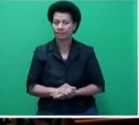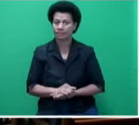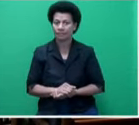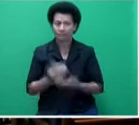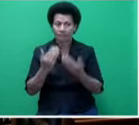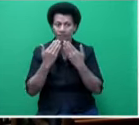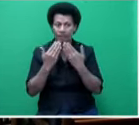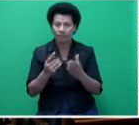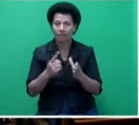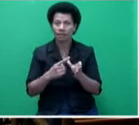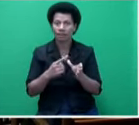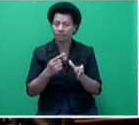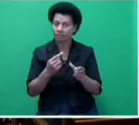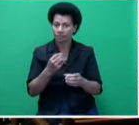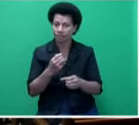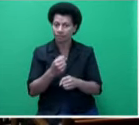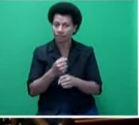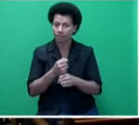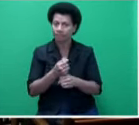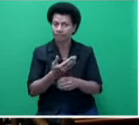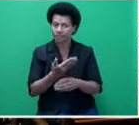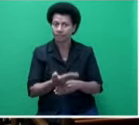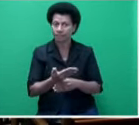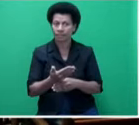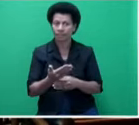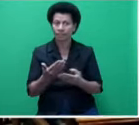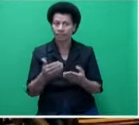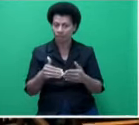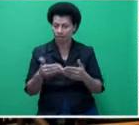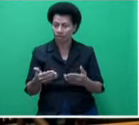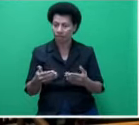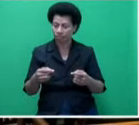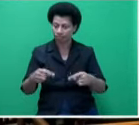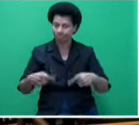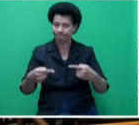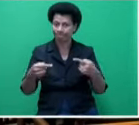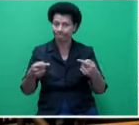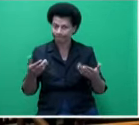Honourable Attorney General, honourable members, the floor is now open for debate on the motion.